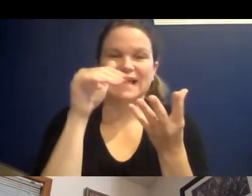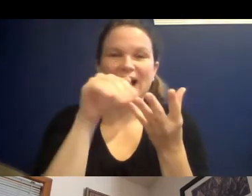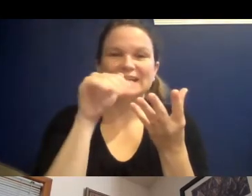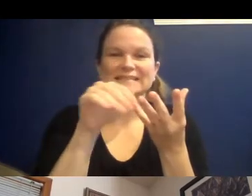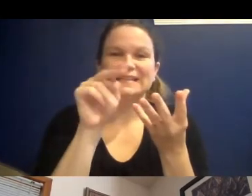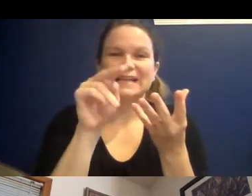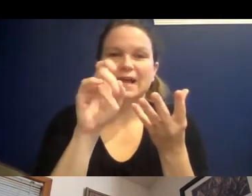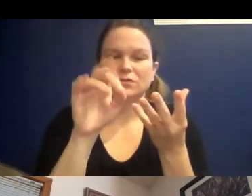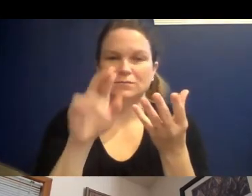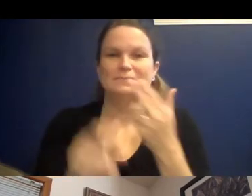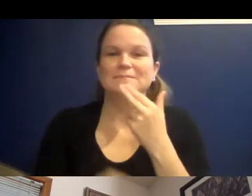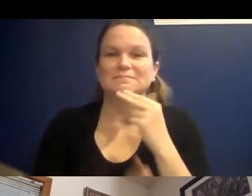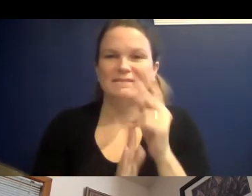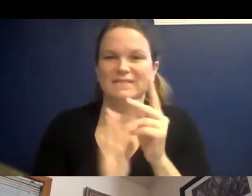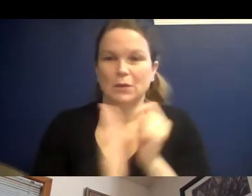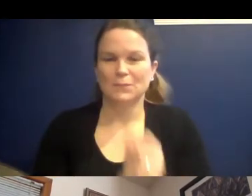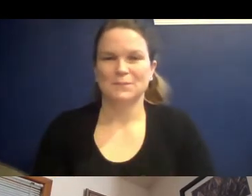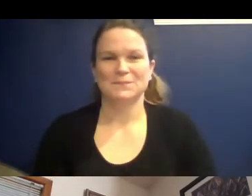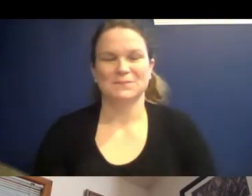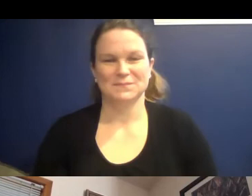And there's a little bit of a video.